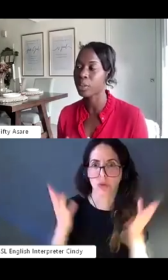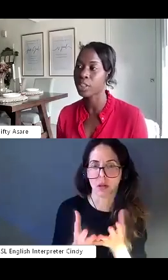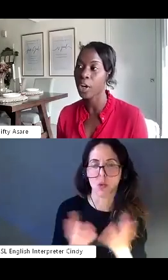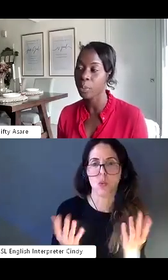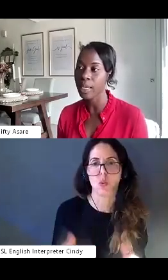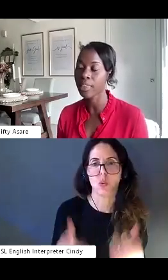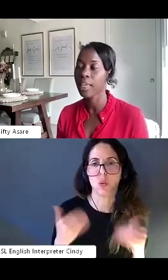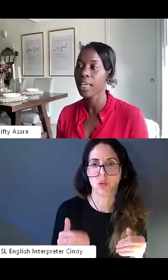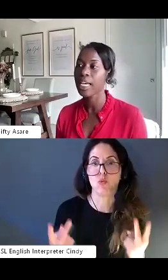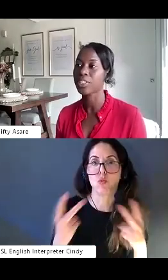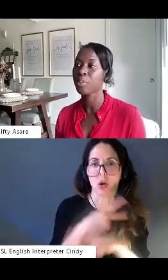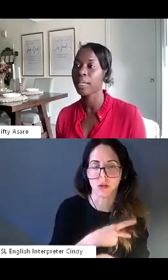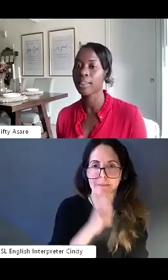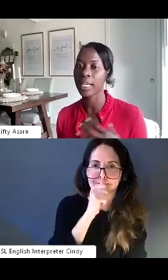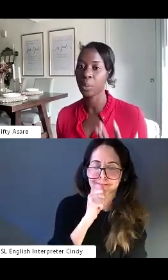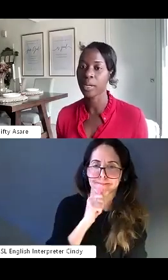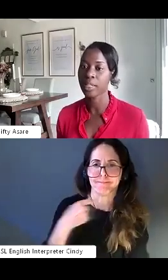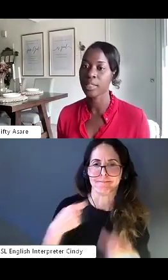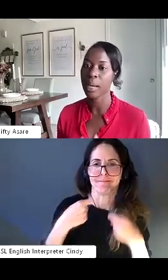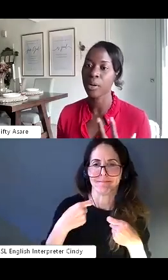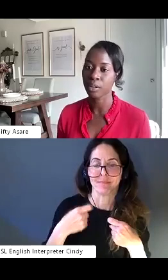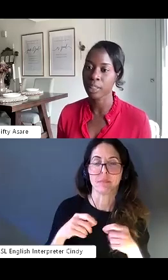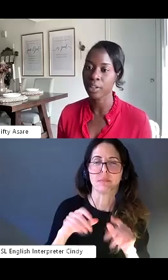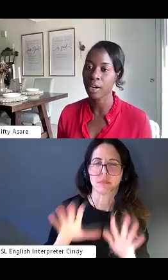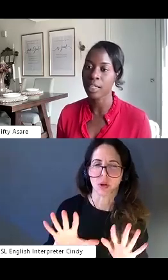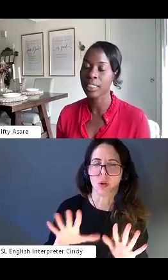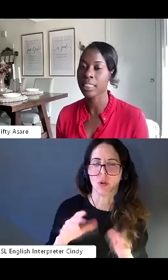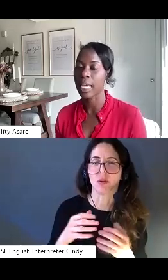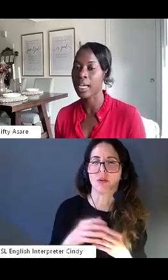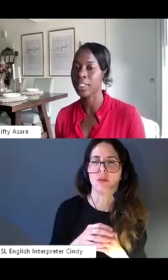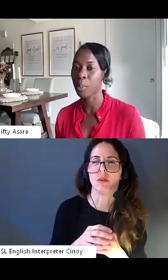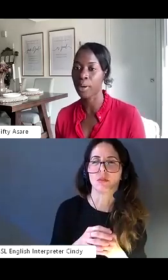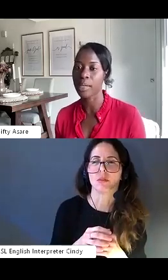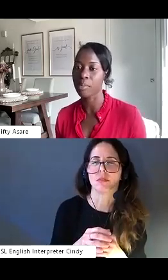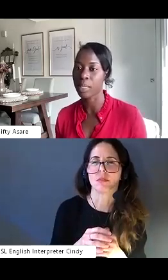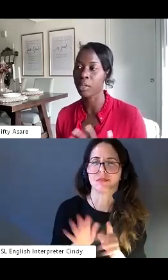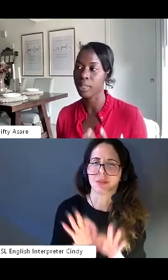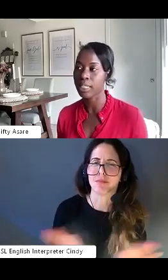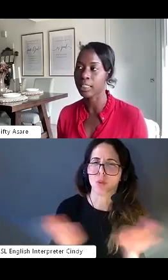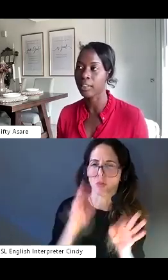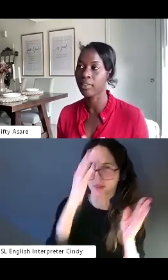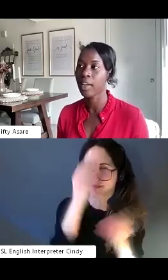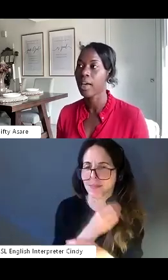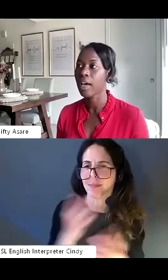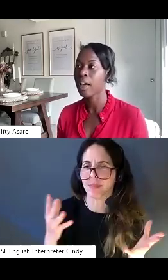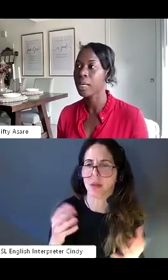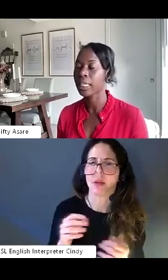more difficult to cope with. And so bringing that awareness about earlier on could support in being